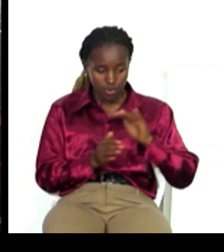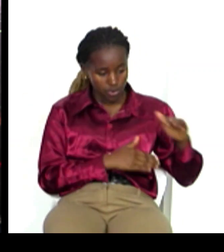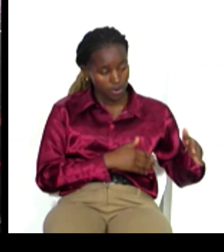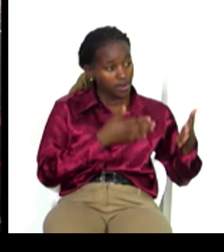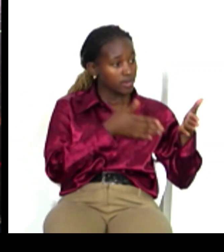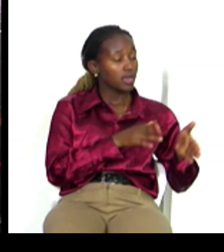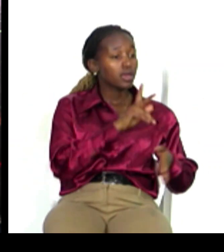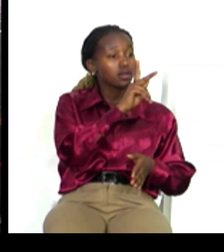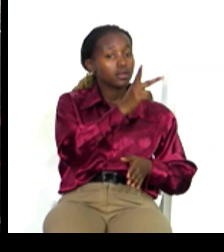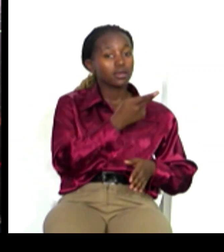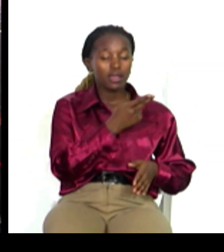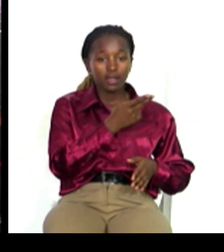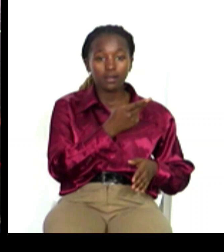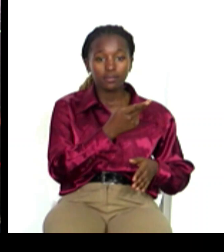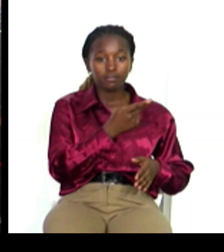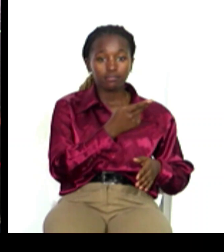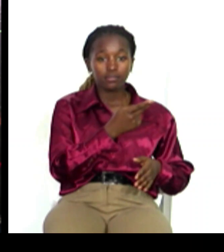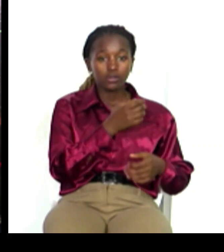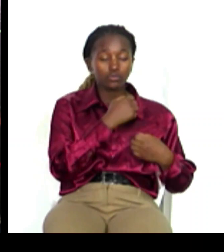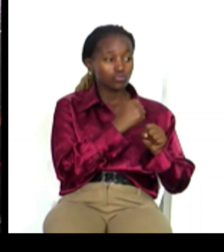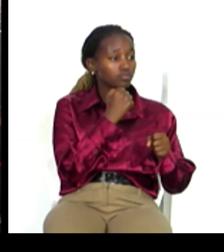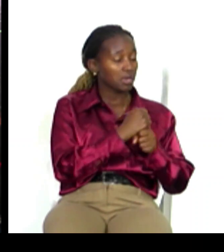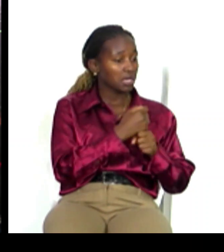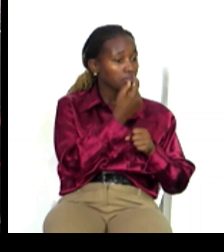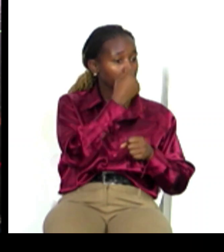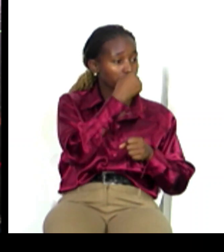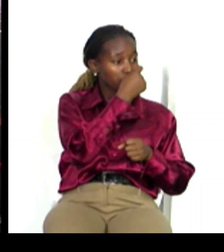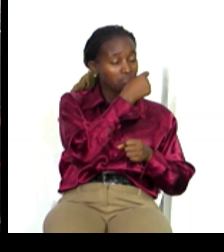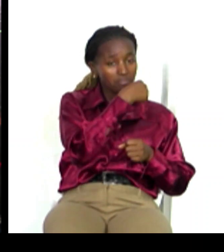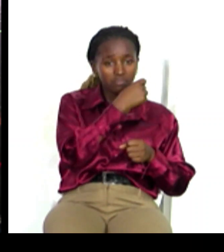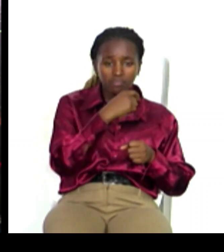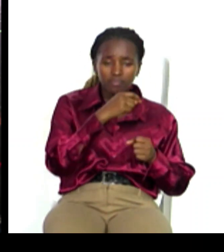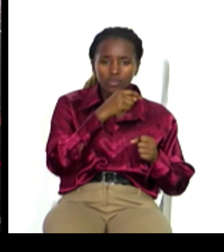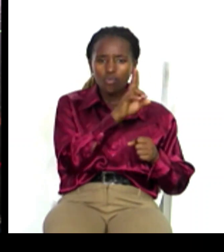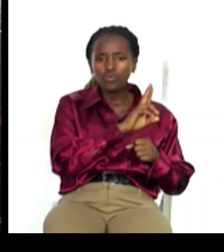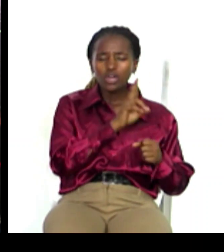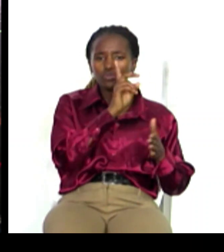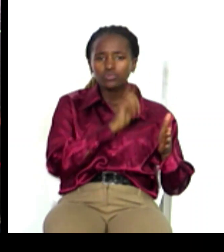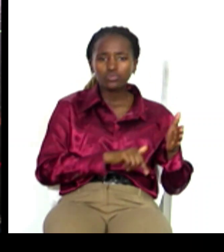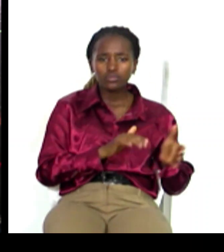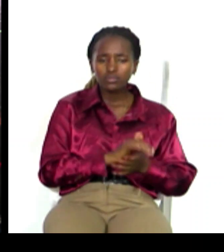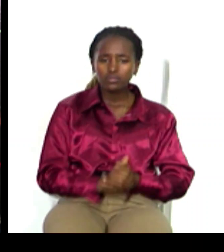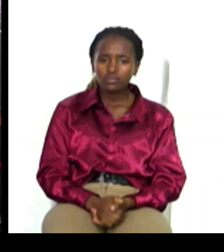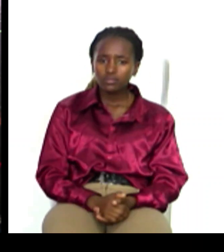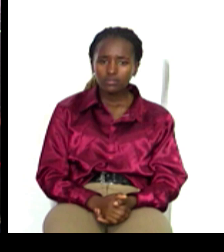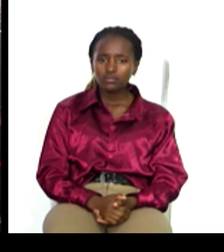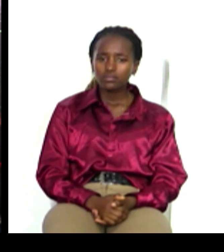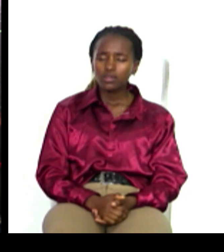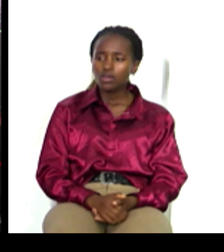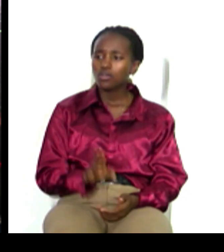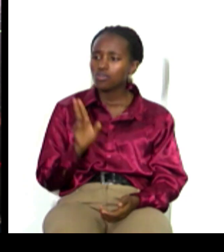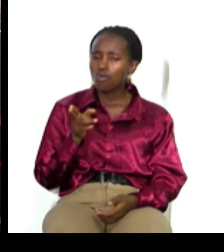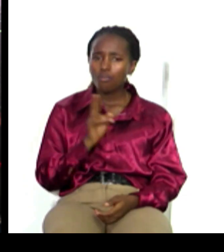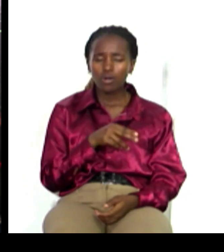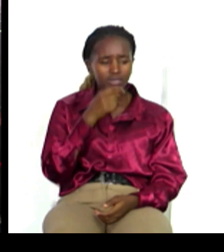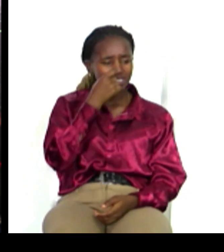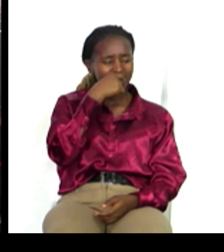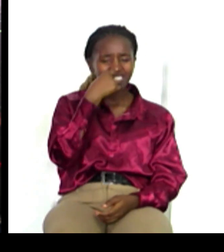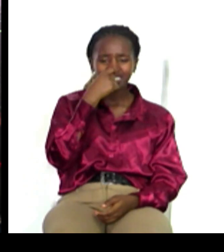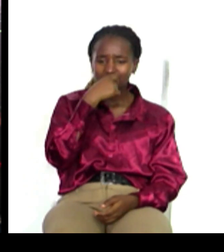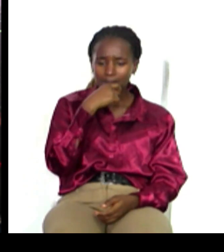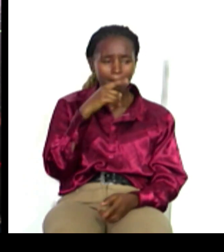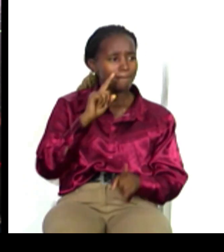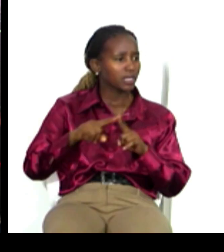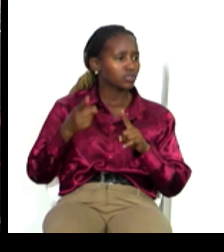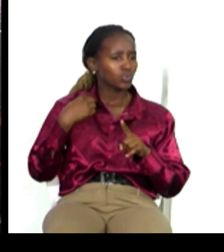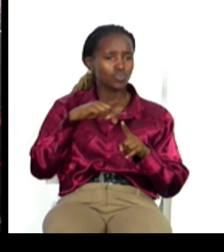toothpick. What does it take to make a toothpick? Bamboo? Yeah. Just a bamboo stick. I mean, why are we not? We are